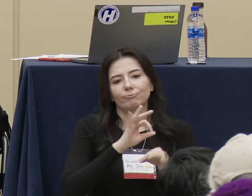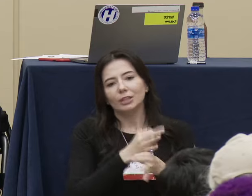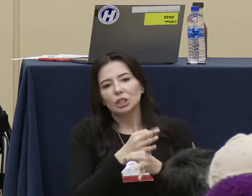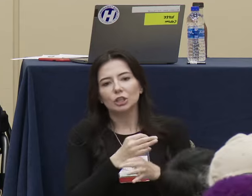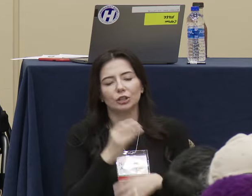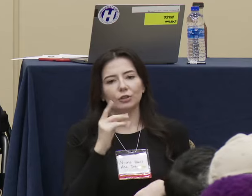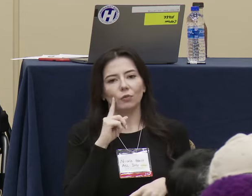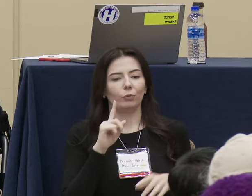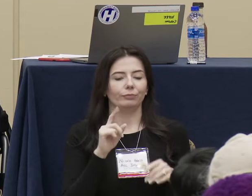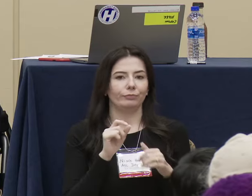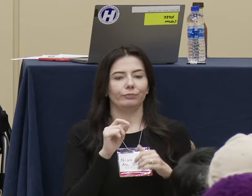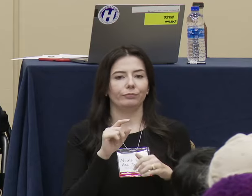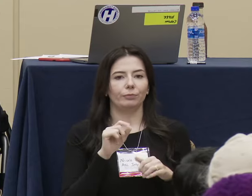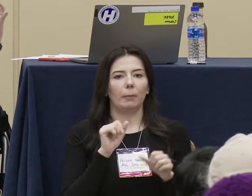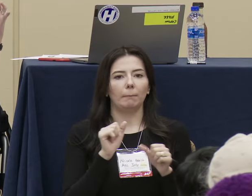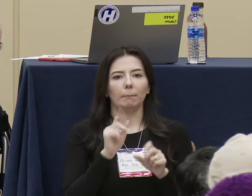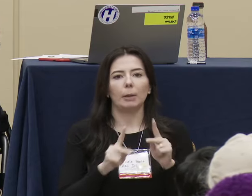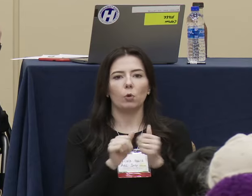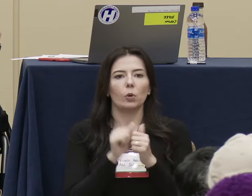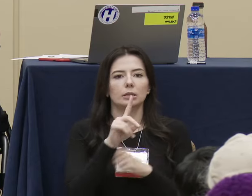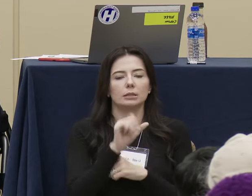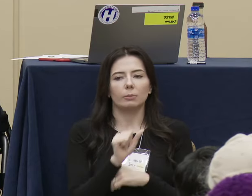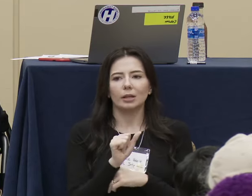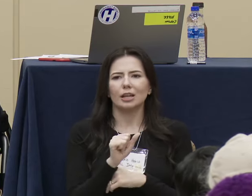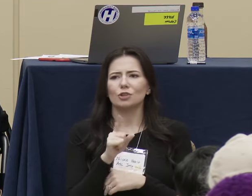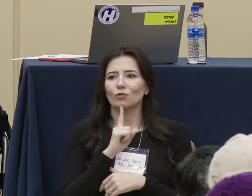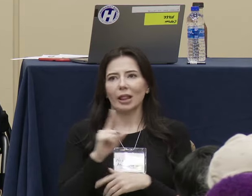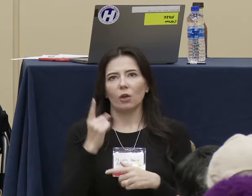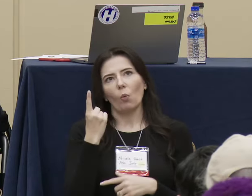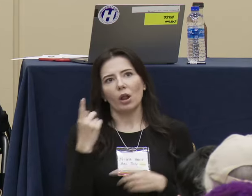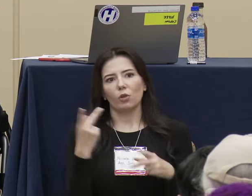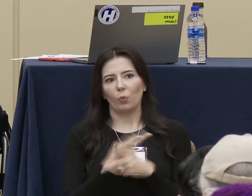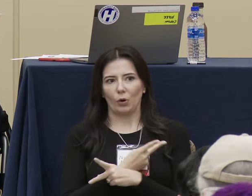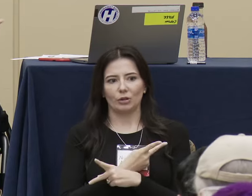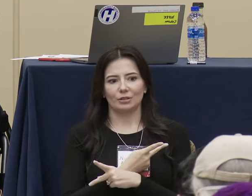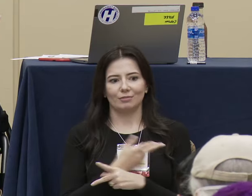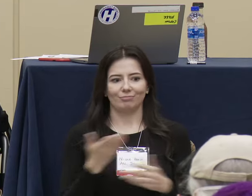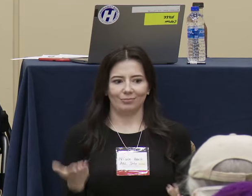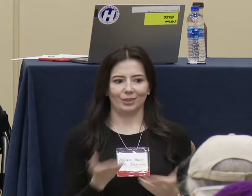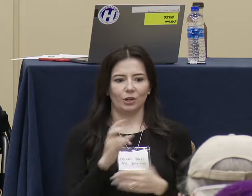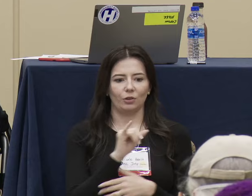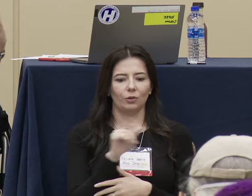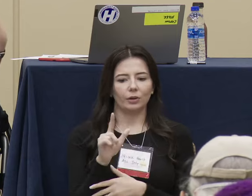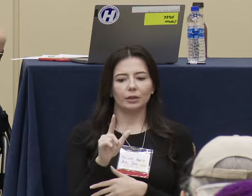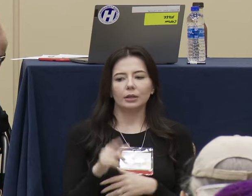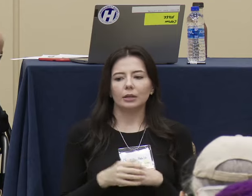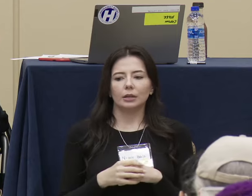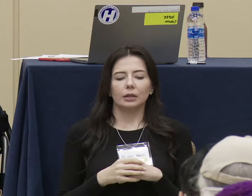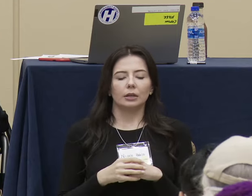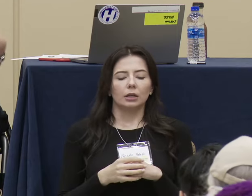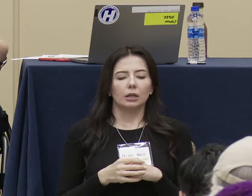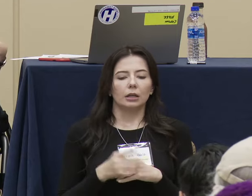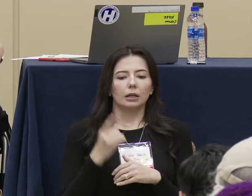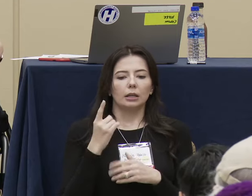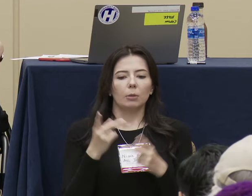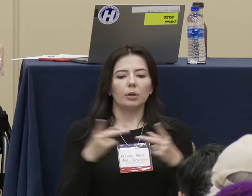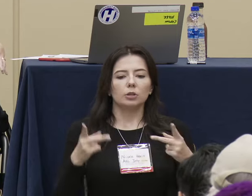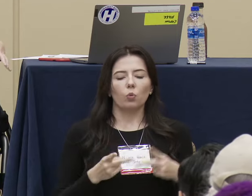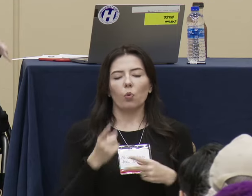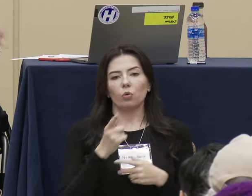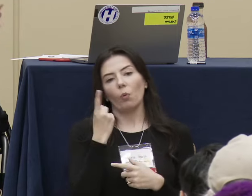Anyway, we can talk later about that, but it's really one of the worst. But in places where there was a big kind of move